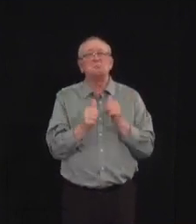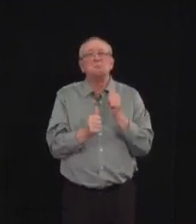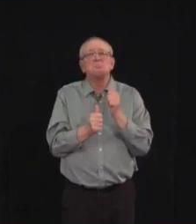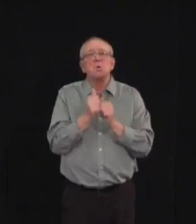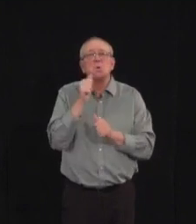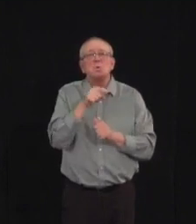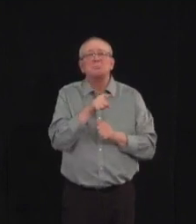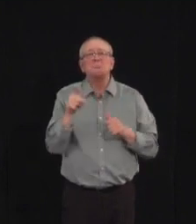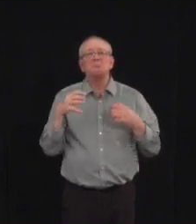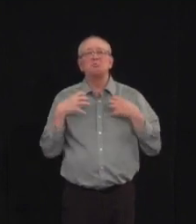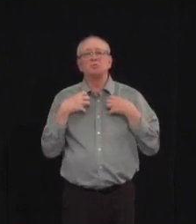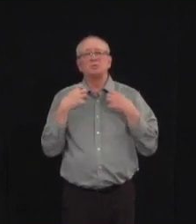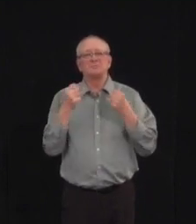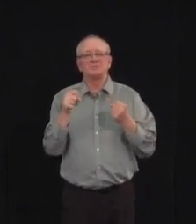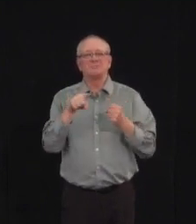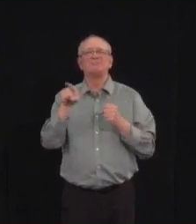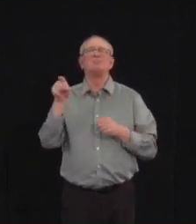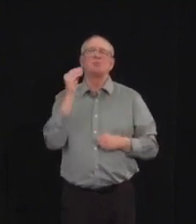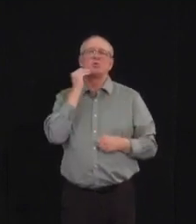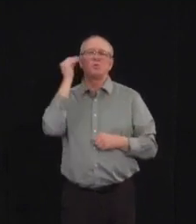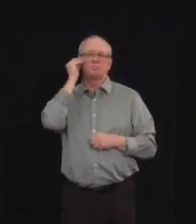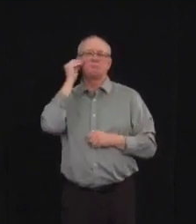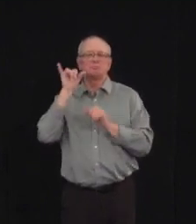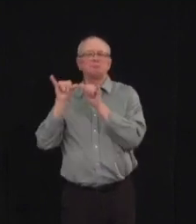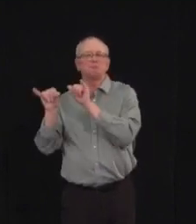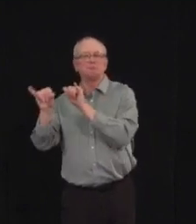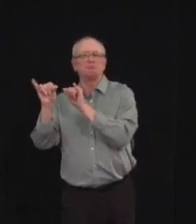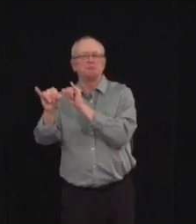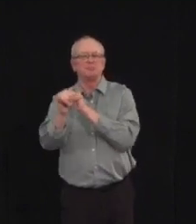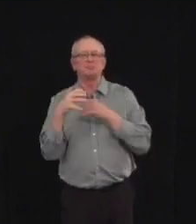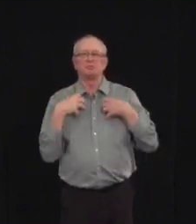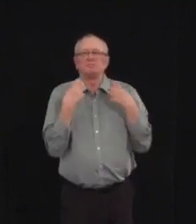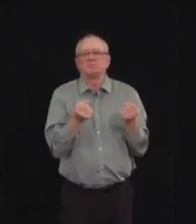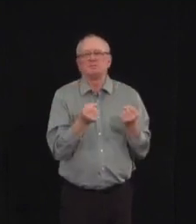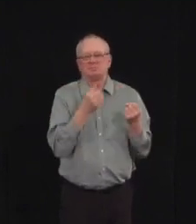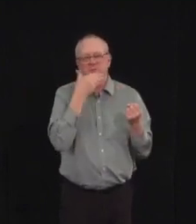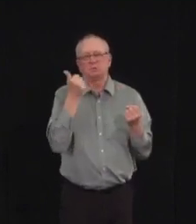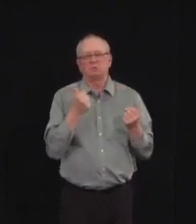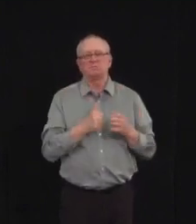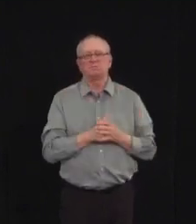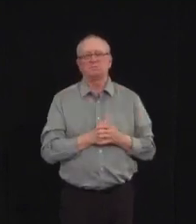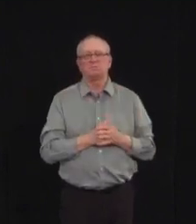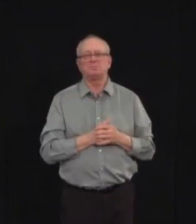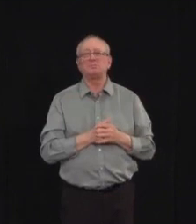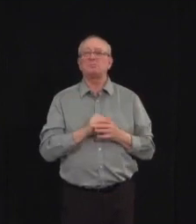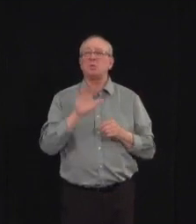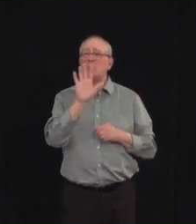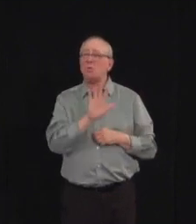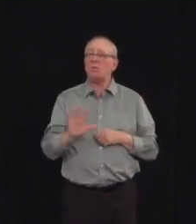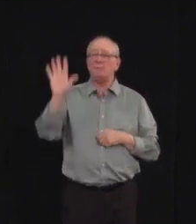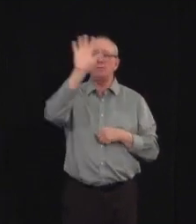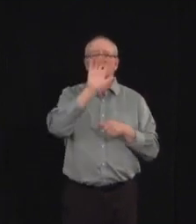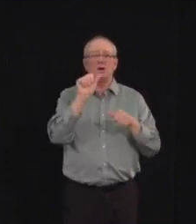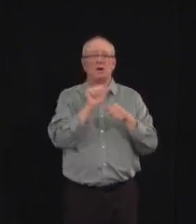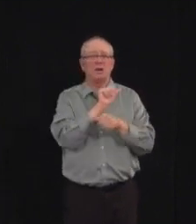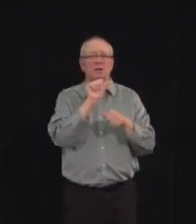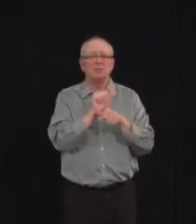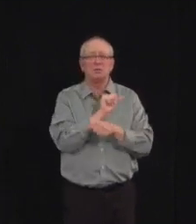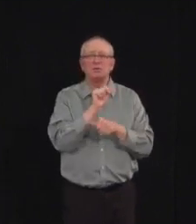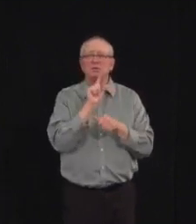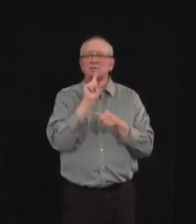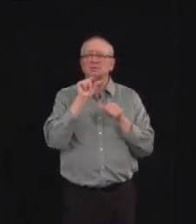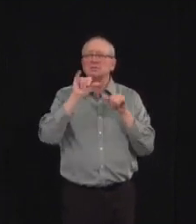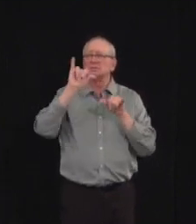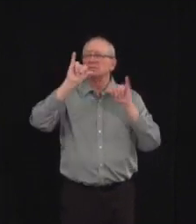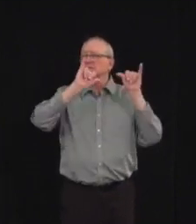home. We know the virus is not affecting all parts of the province in the same way. There are higher cases in Calgary and